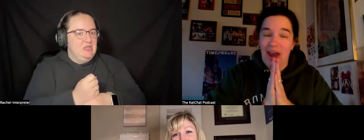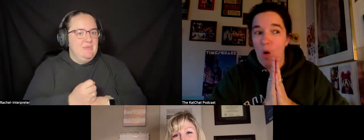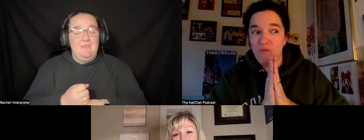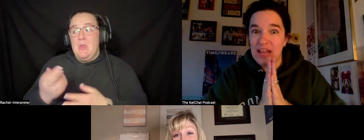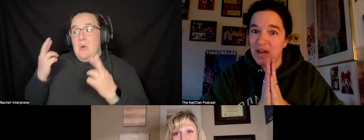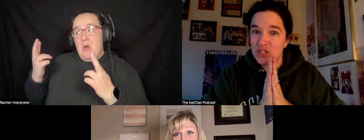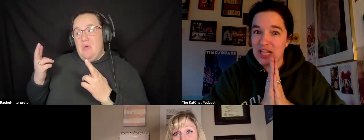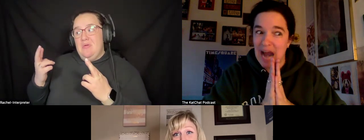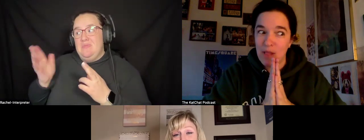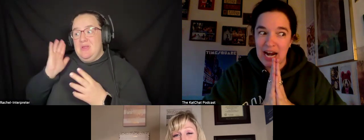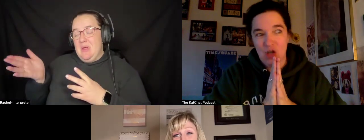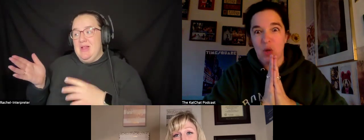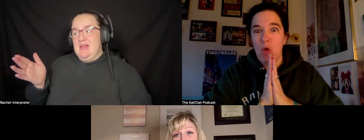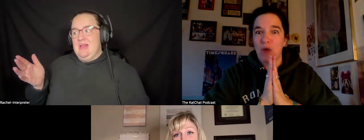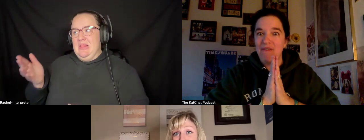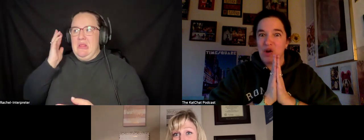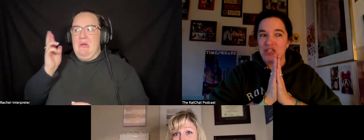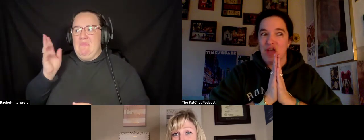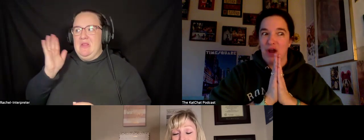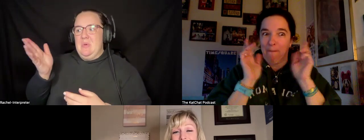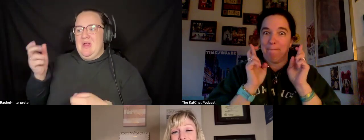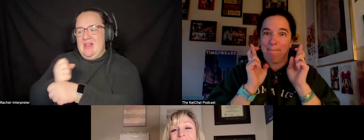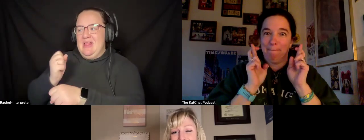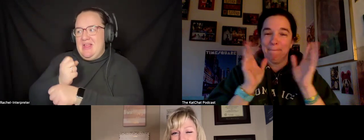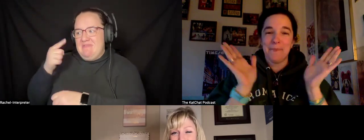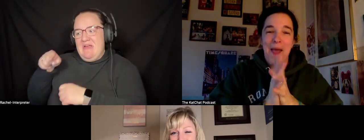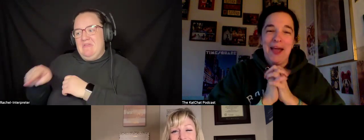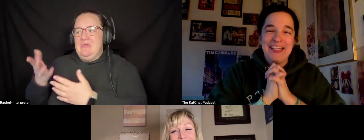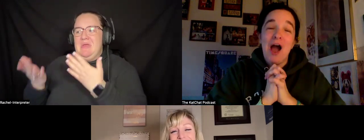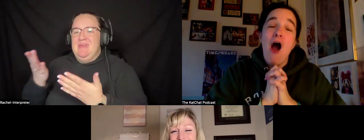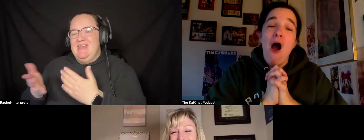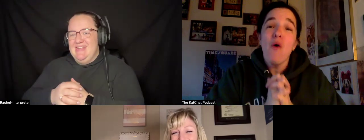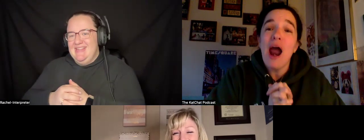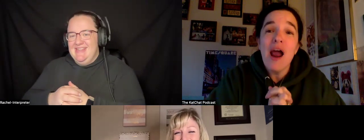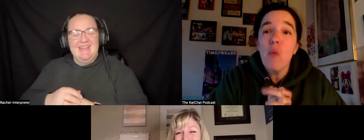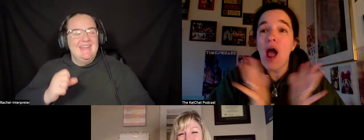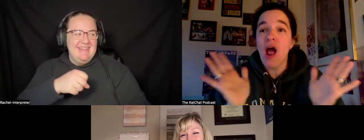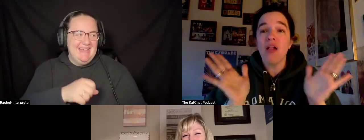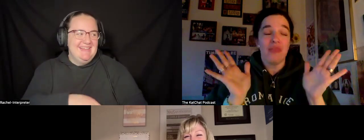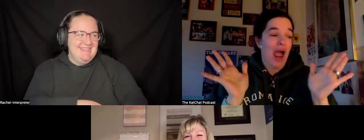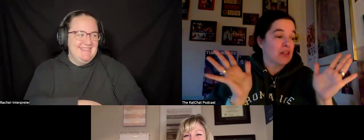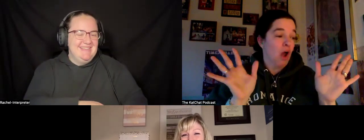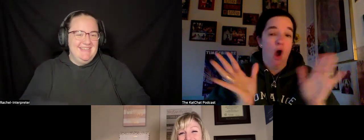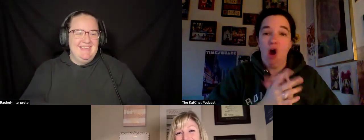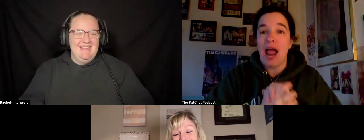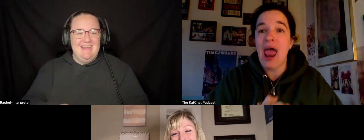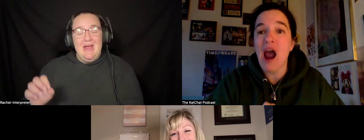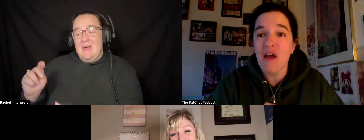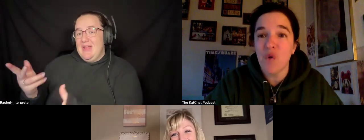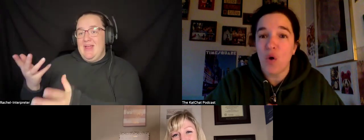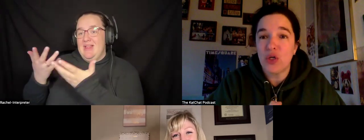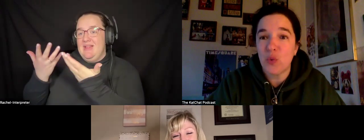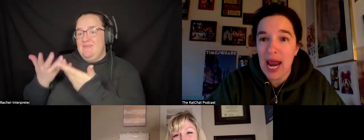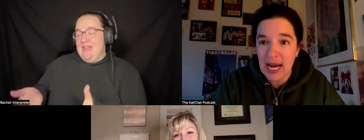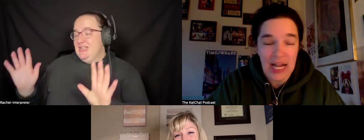get her, and hopefully eventually I will get her, so we'll pray for each other. Yes. All right, well, that's all I